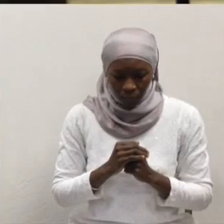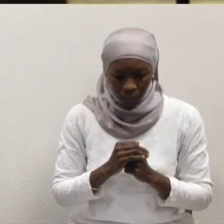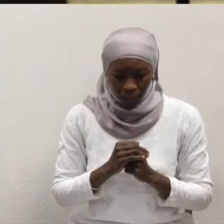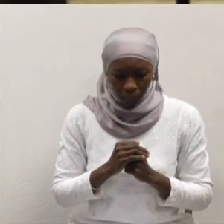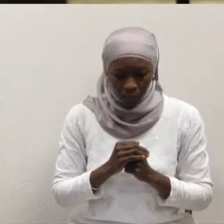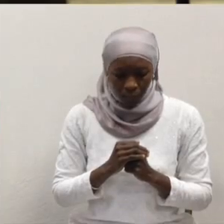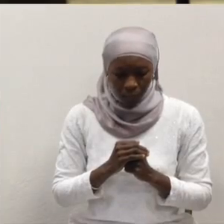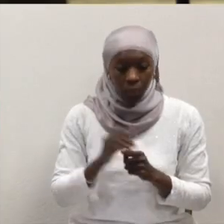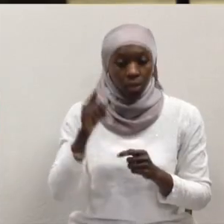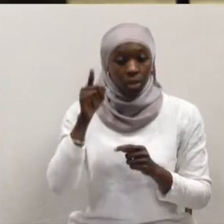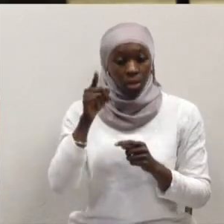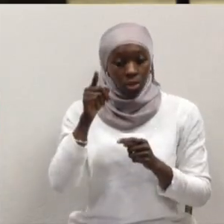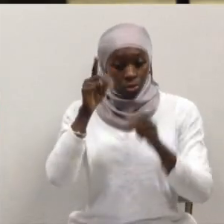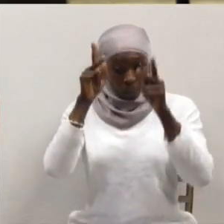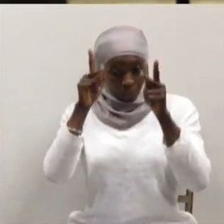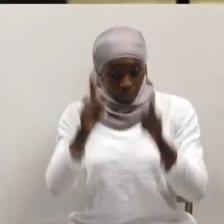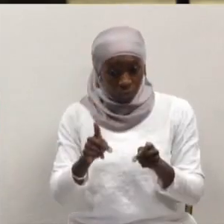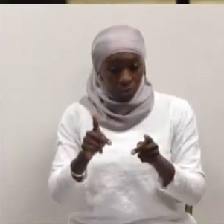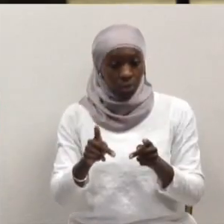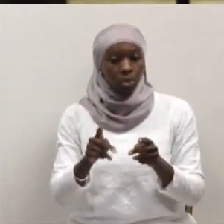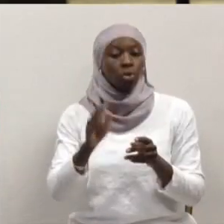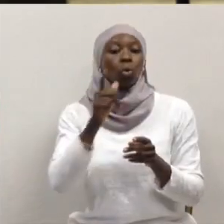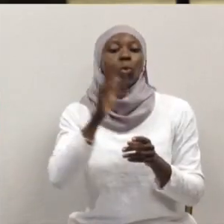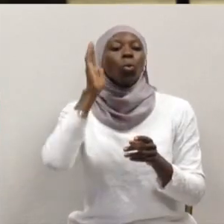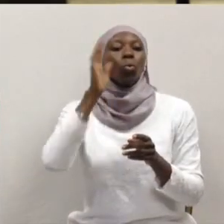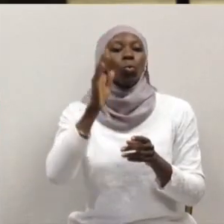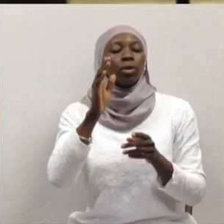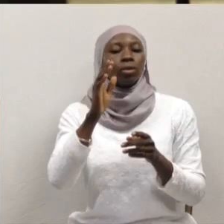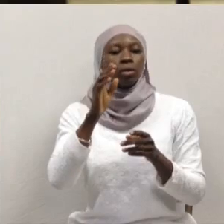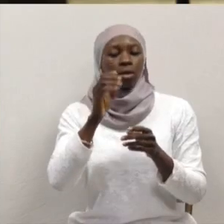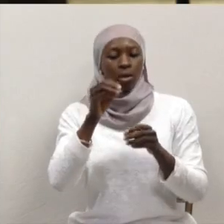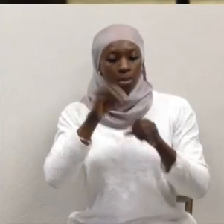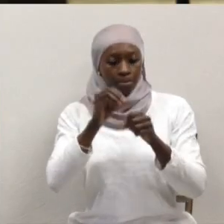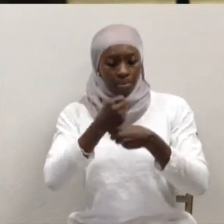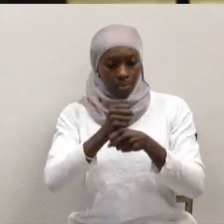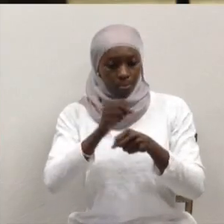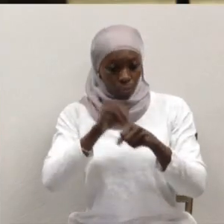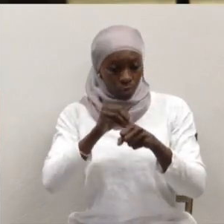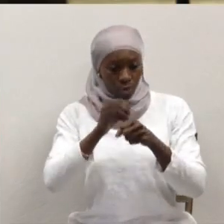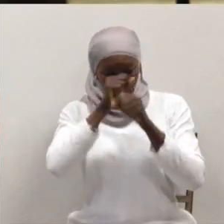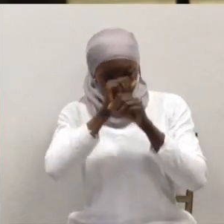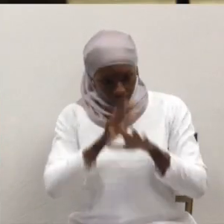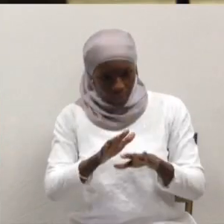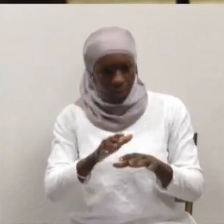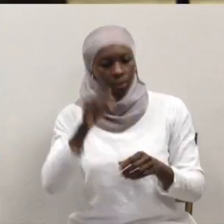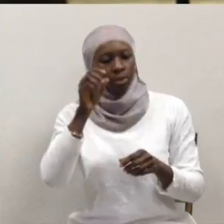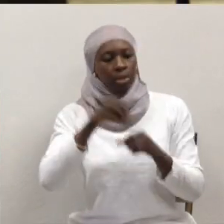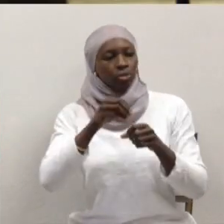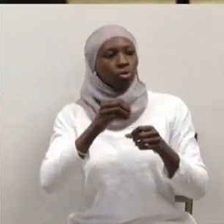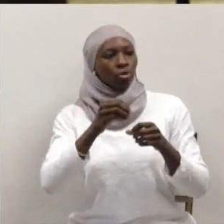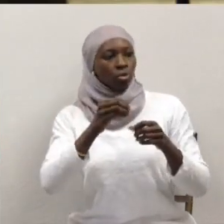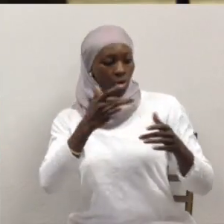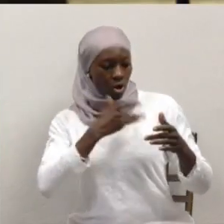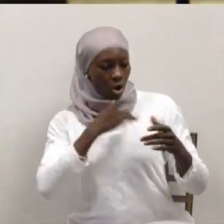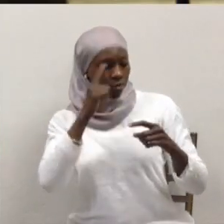be increased in faith along with their current level of faith. And to Allah belong the soldiers of